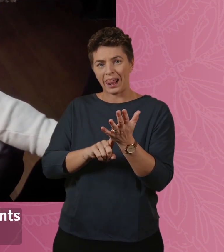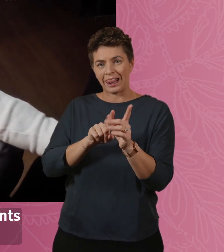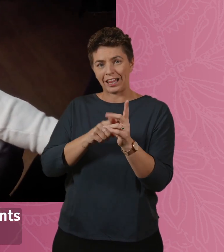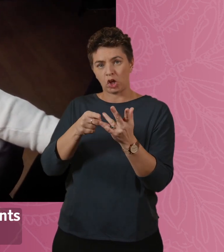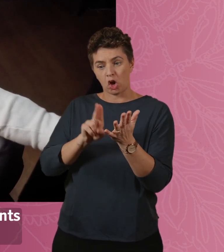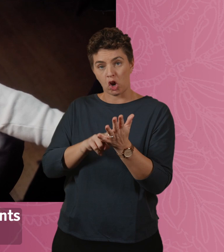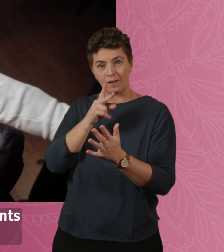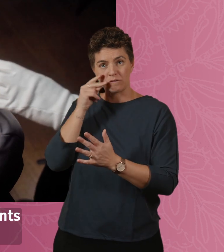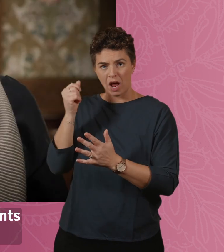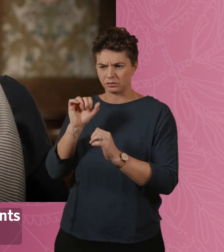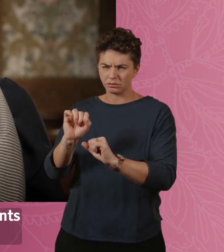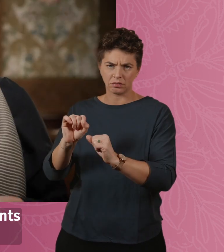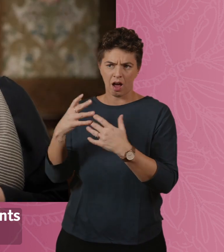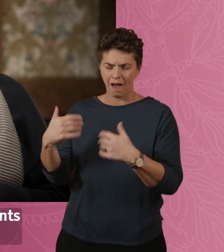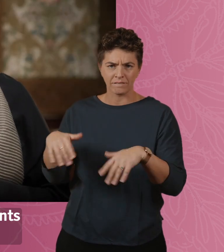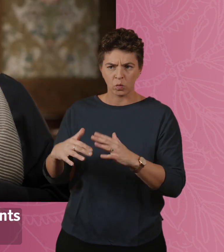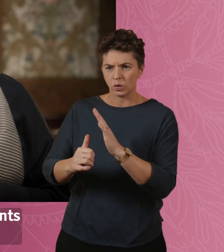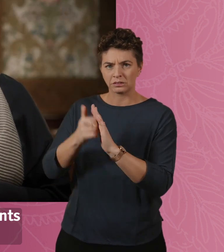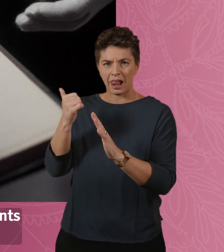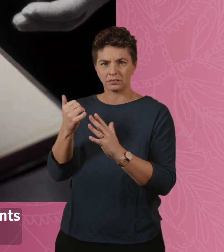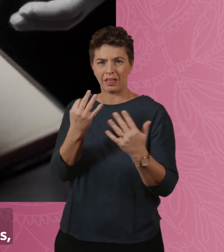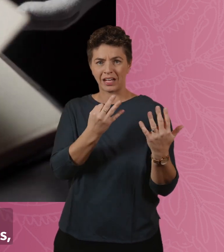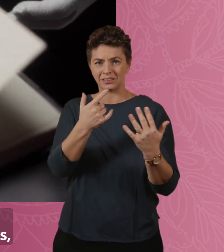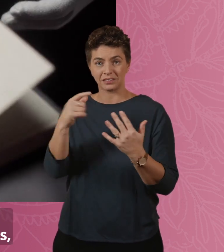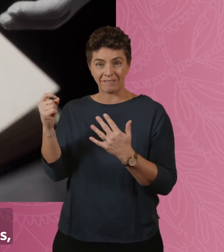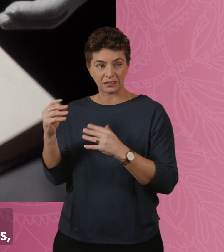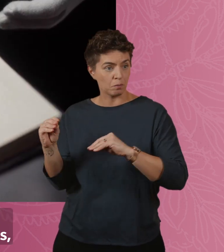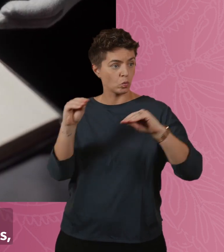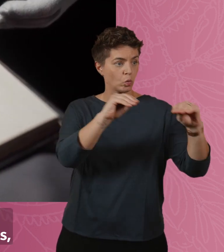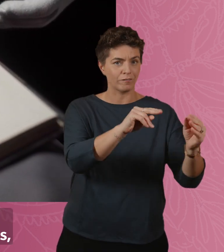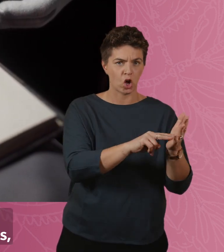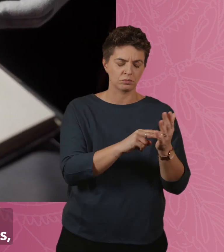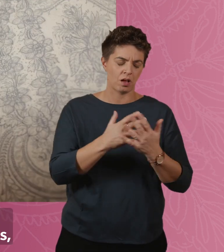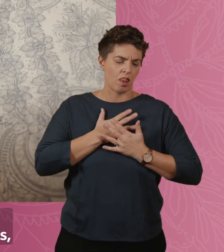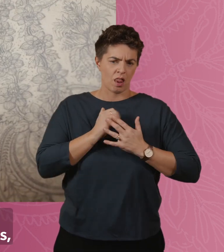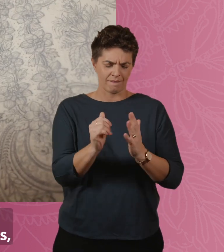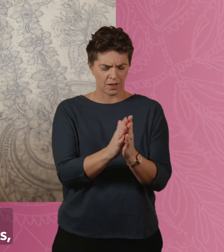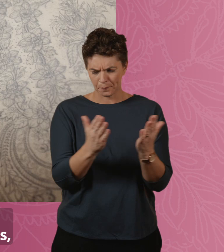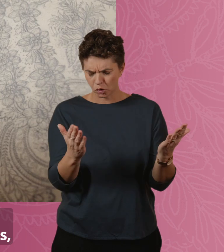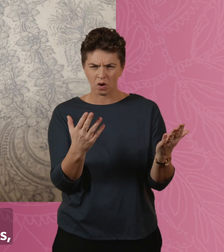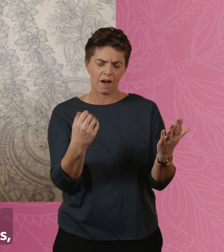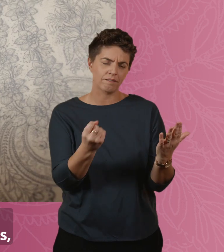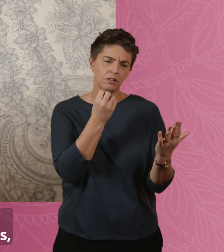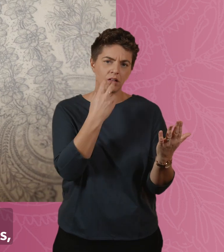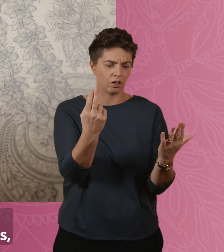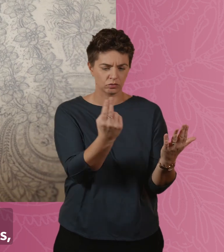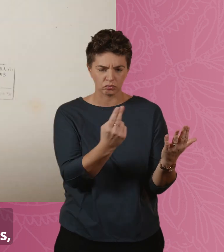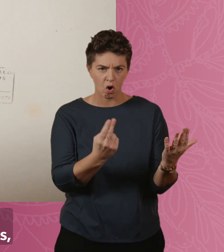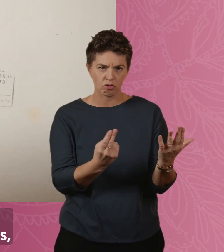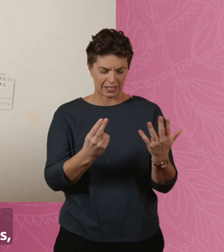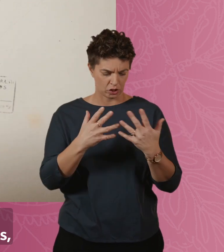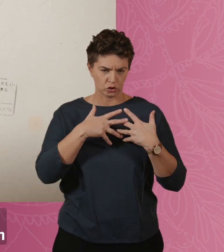his considerable talents to Nottingham in the 1870s. And I really love this book of his drawings of lace